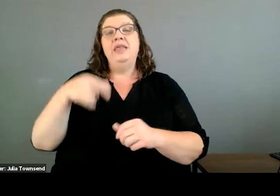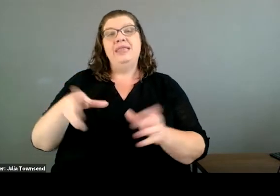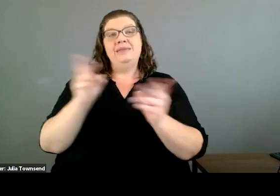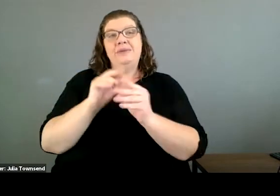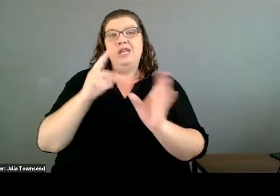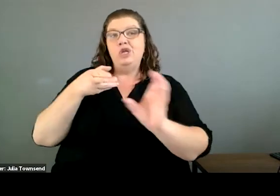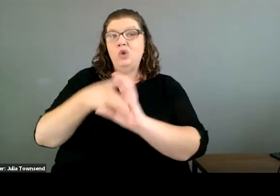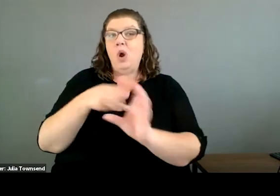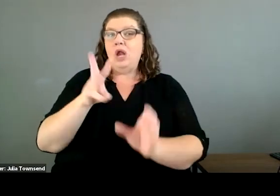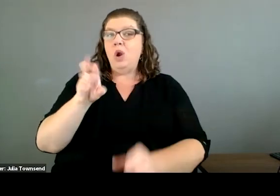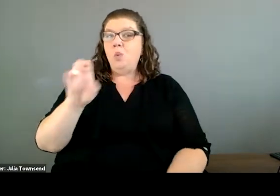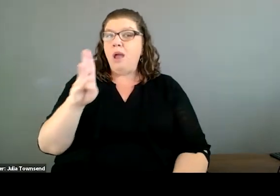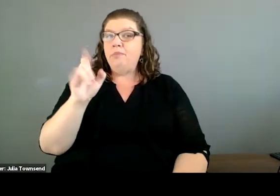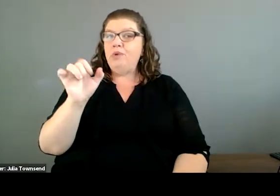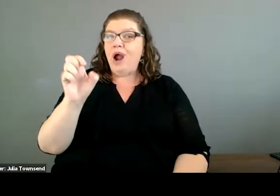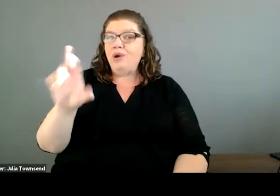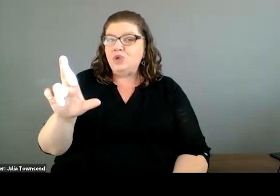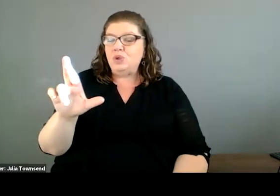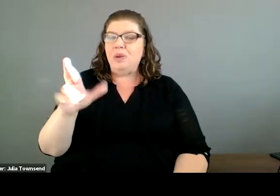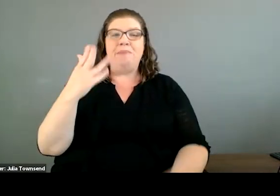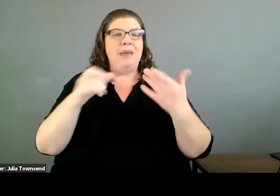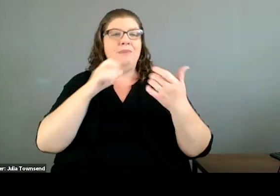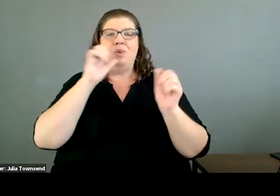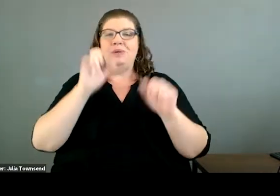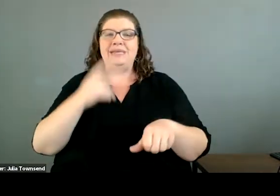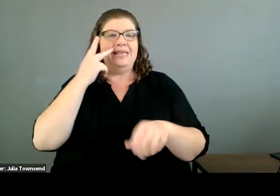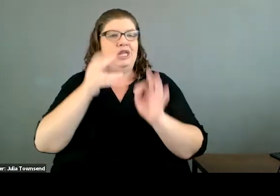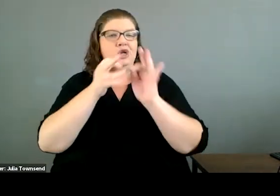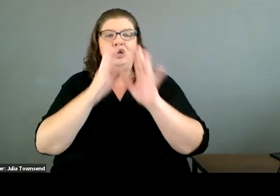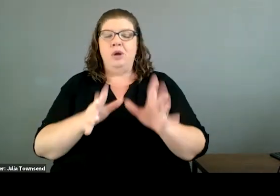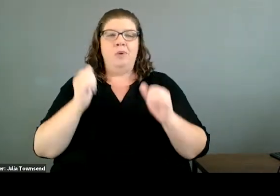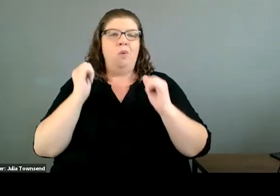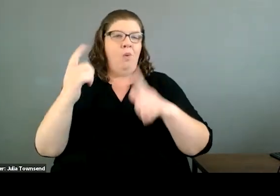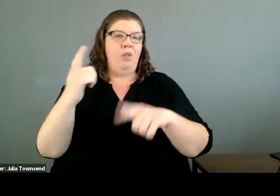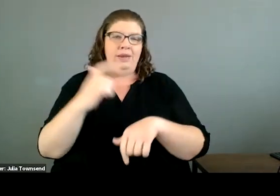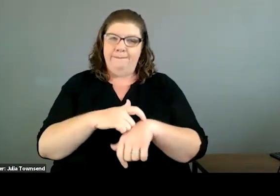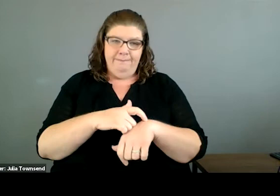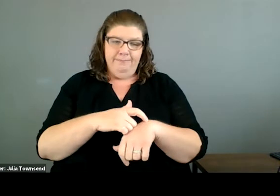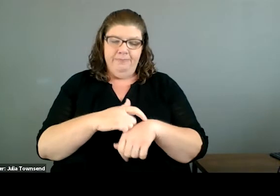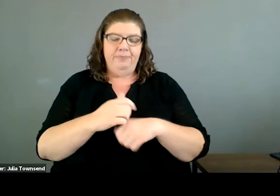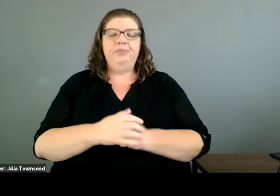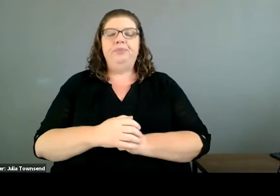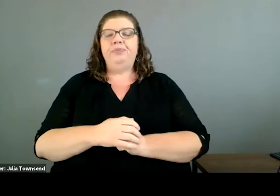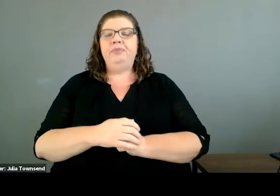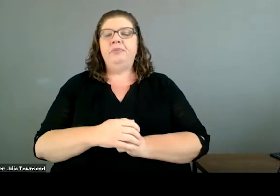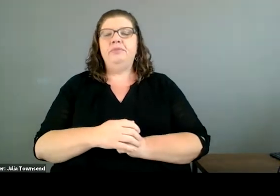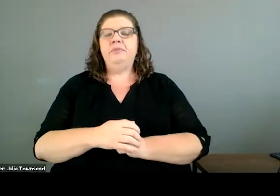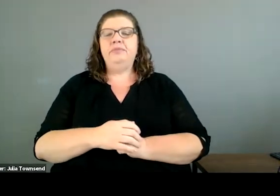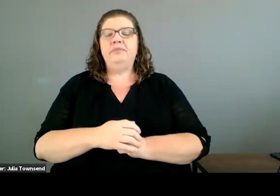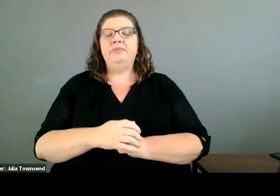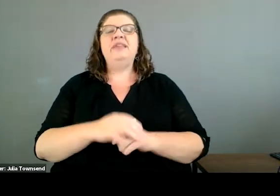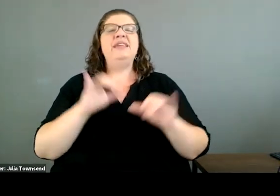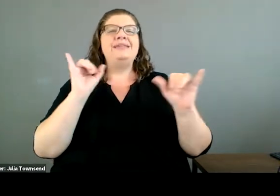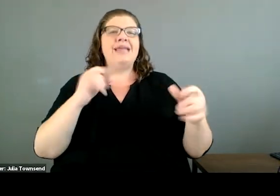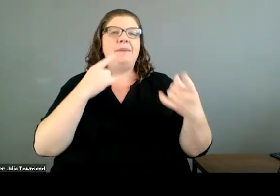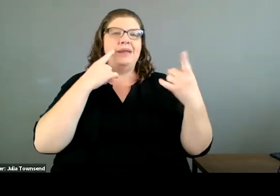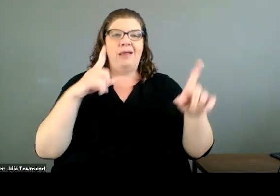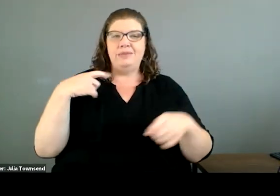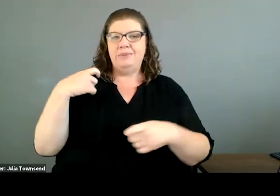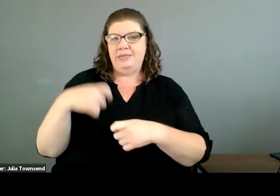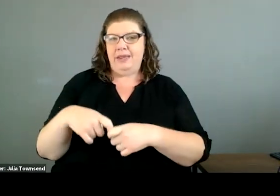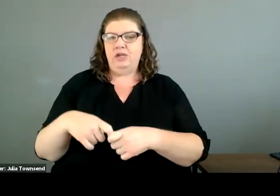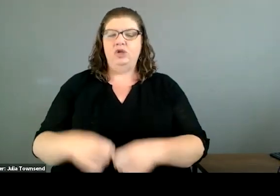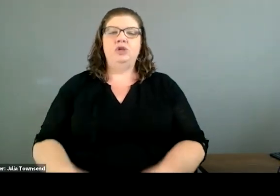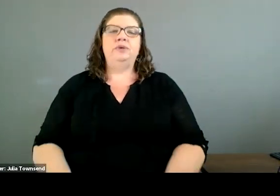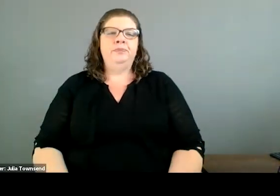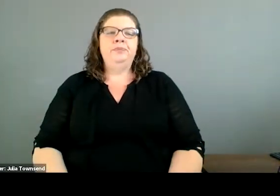your web browser, you may not be able to see the ASL interpreter at all times. Buenas tardes. Esta reunión contará con